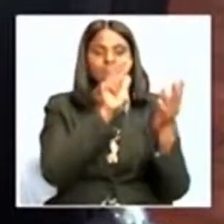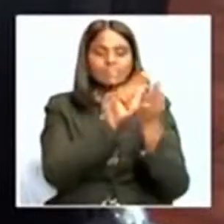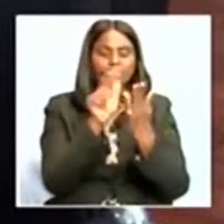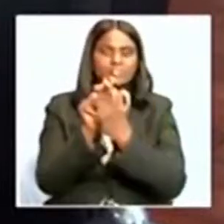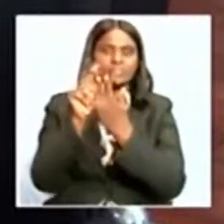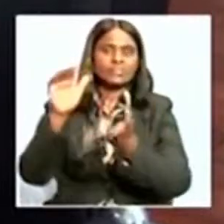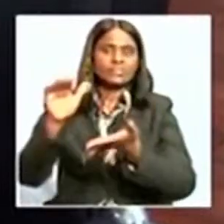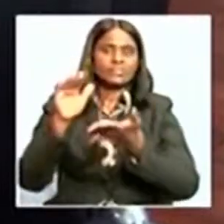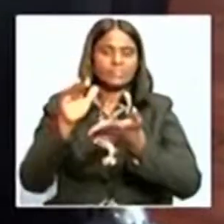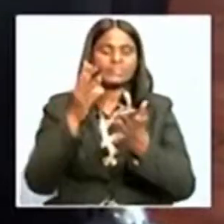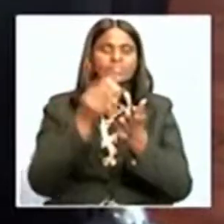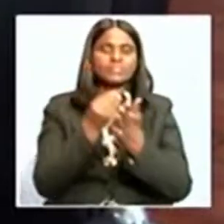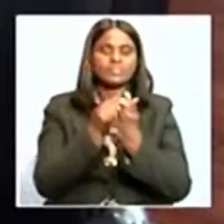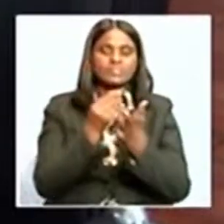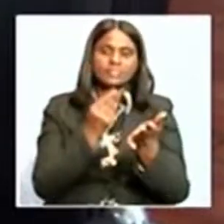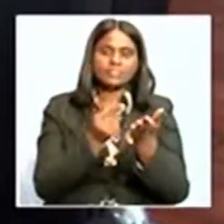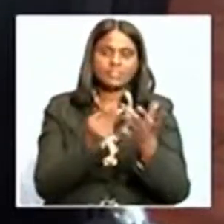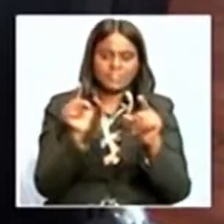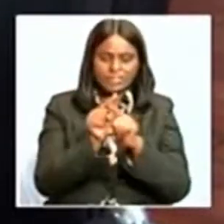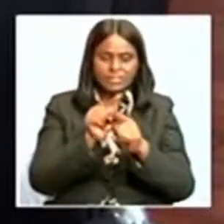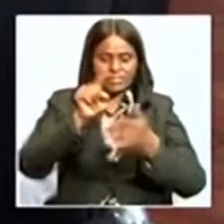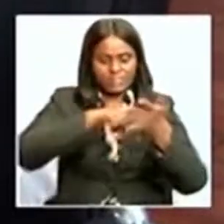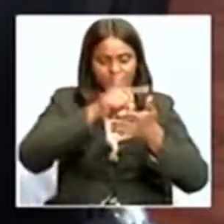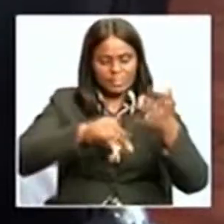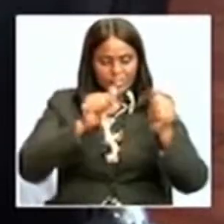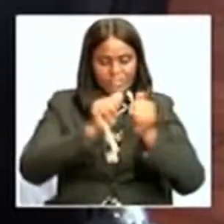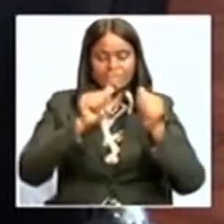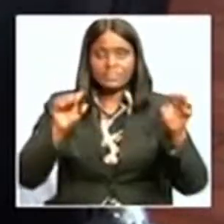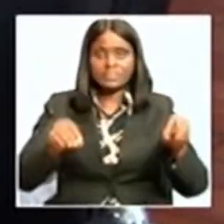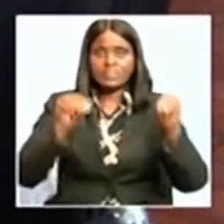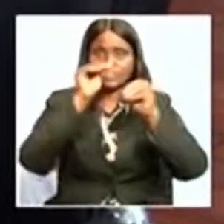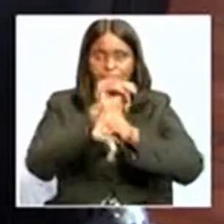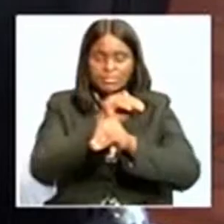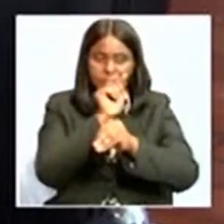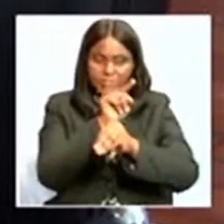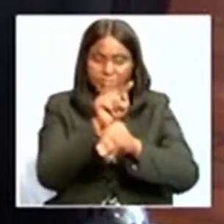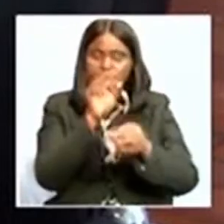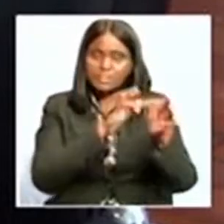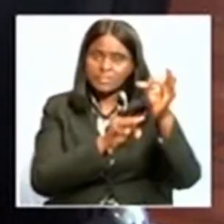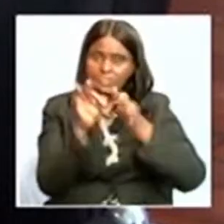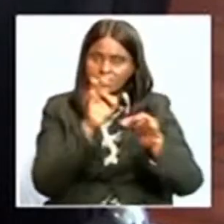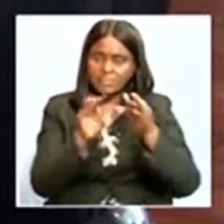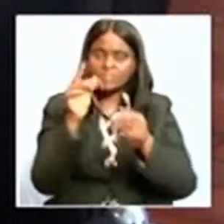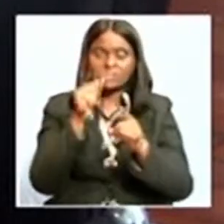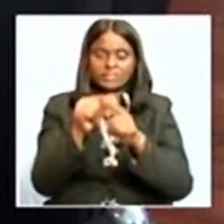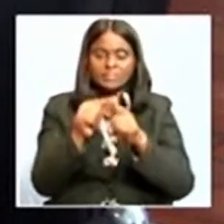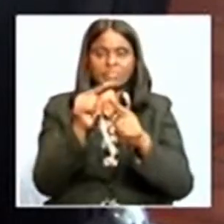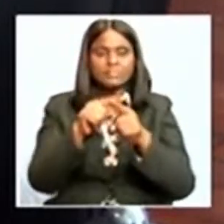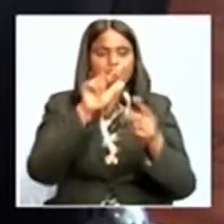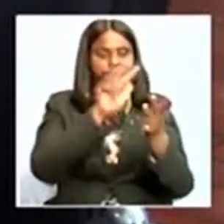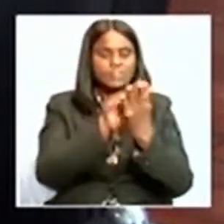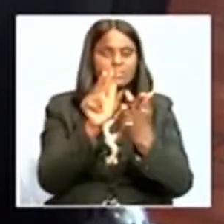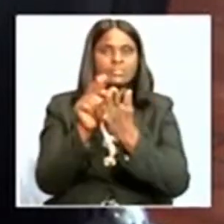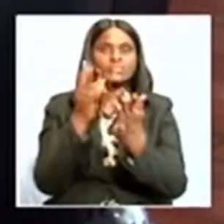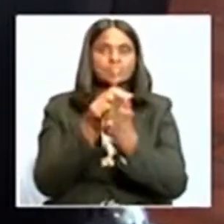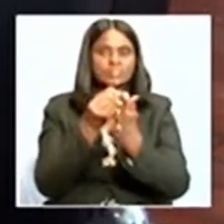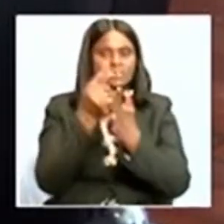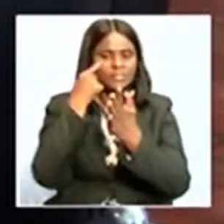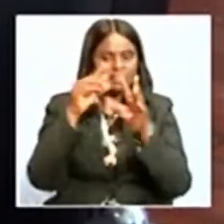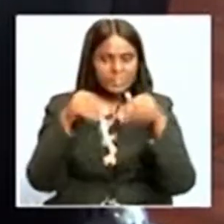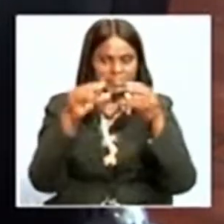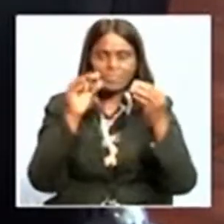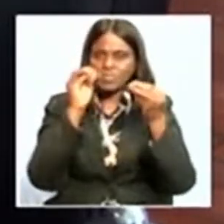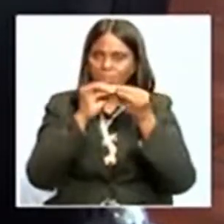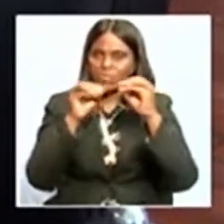pension fund, and deleting and substituting the definition of the word approved fund to provide for a more